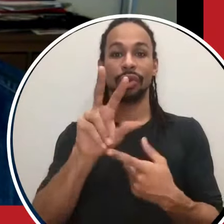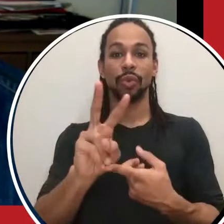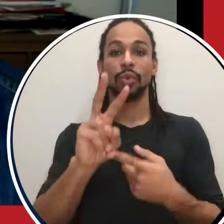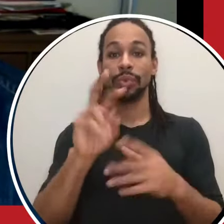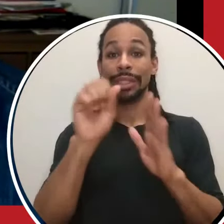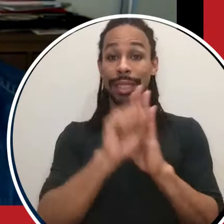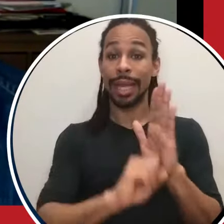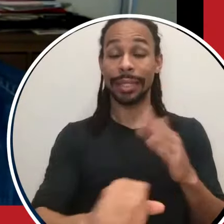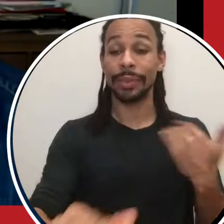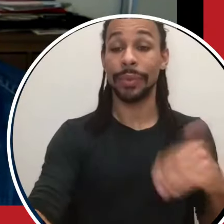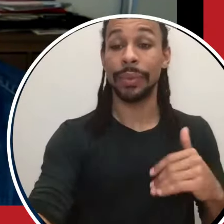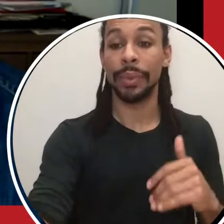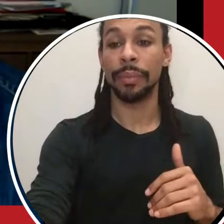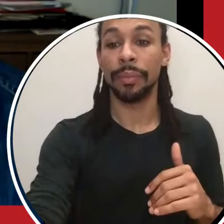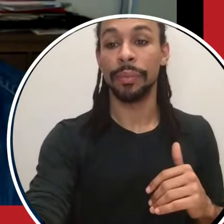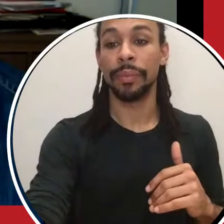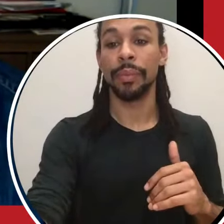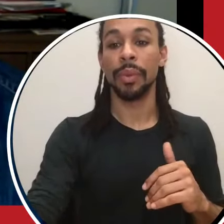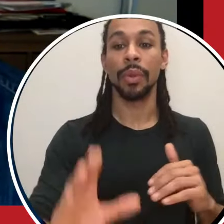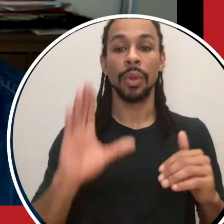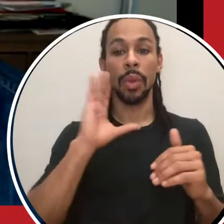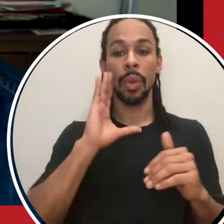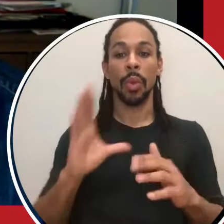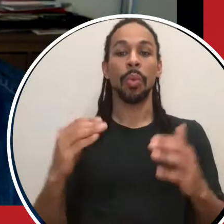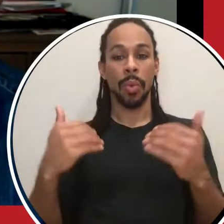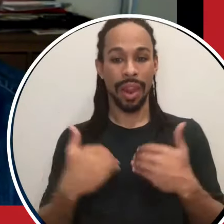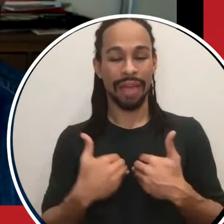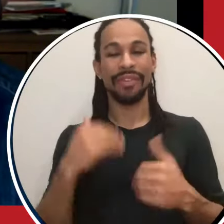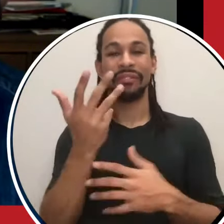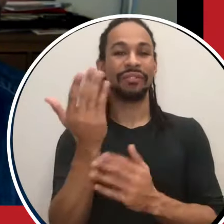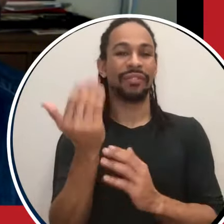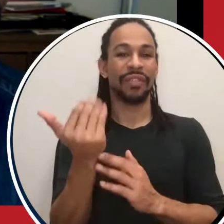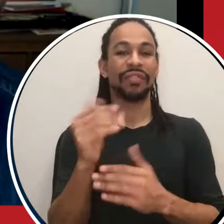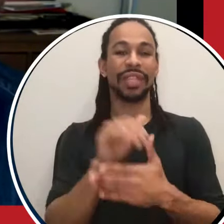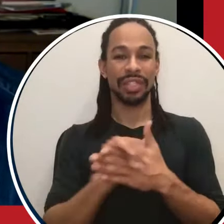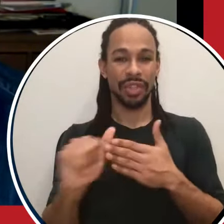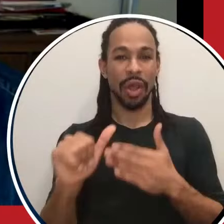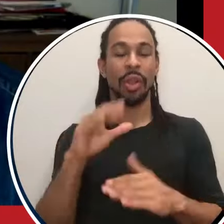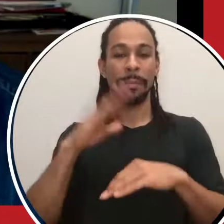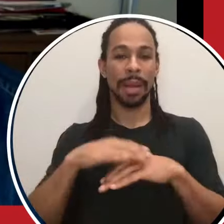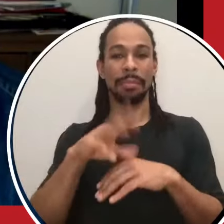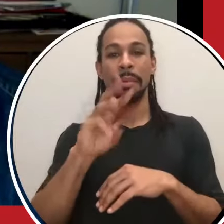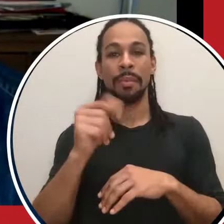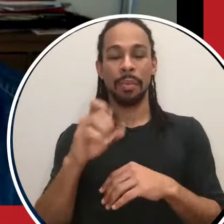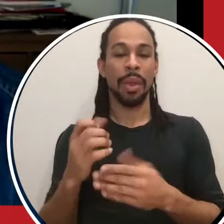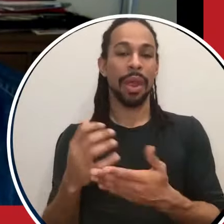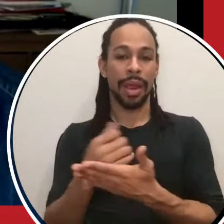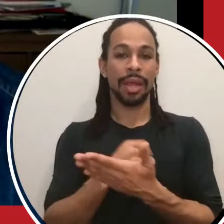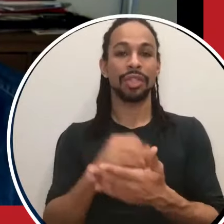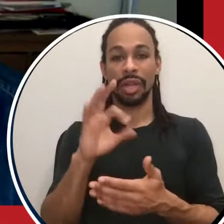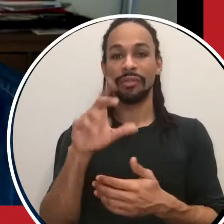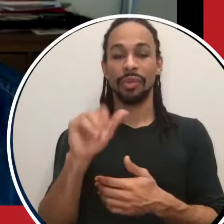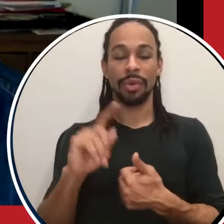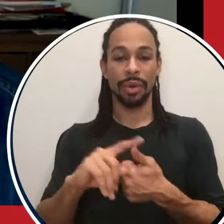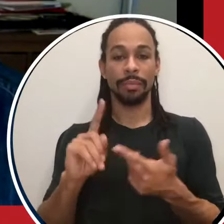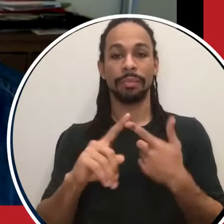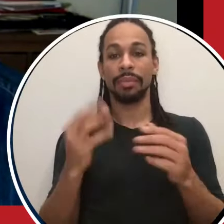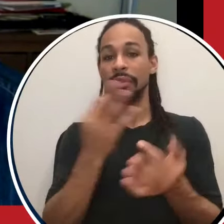There'll be a $15 minimum wage in Florida, free pre-K in